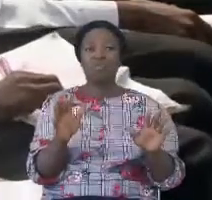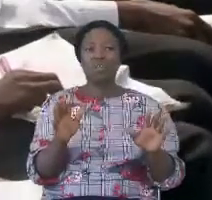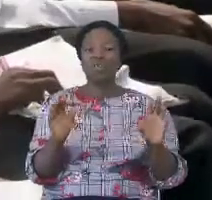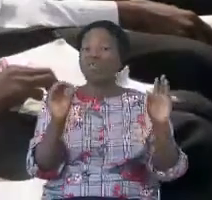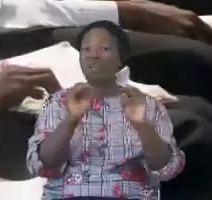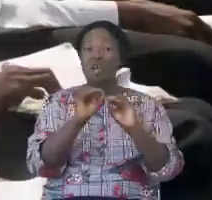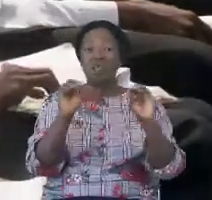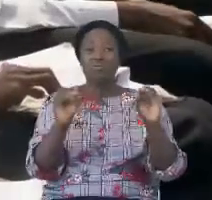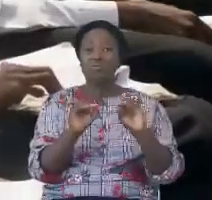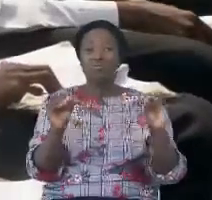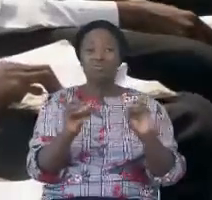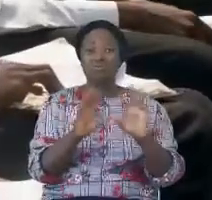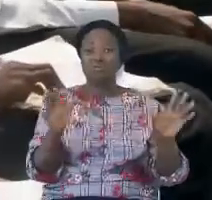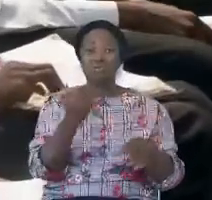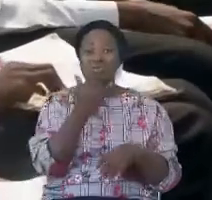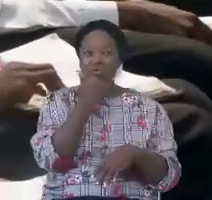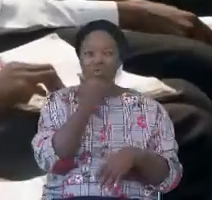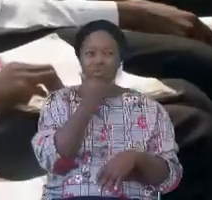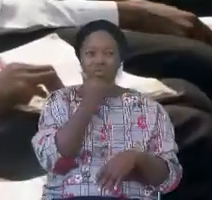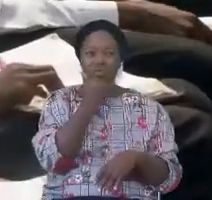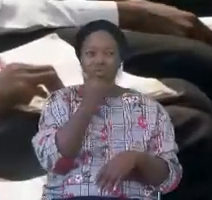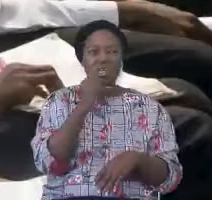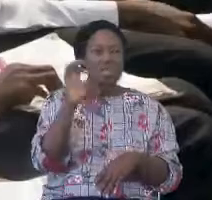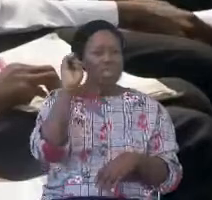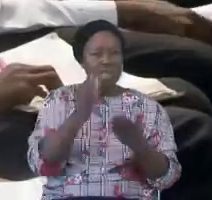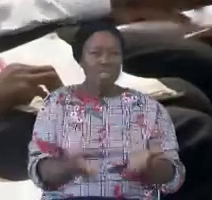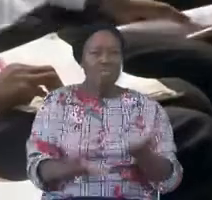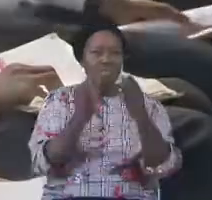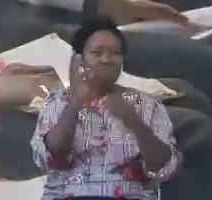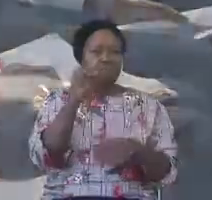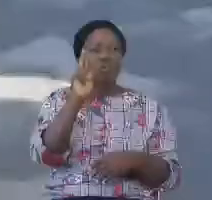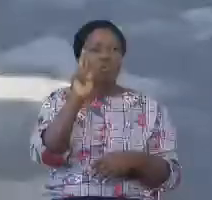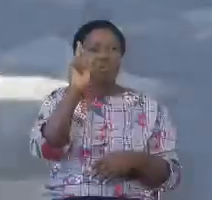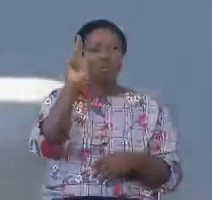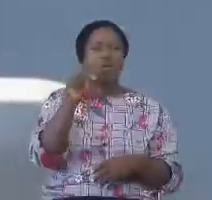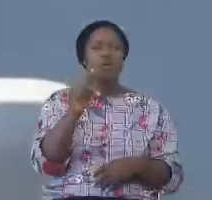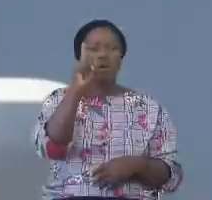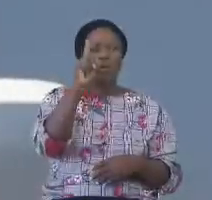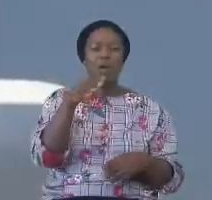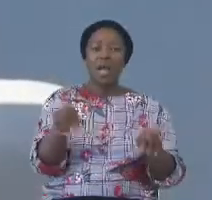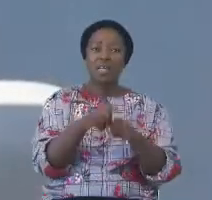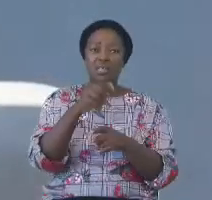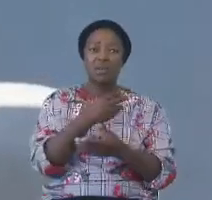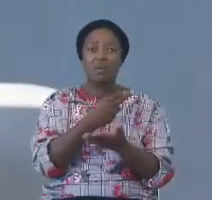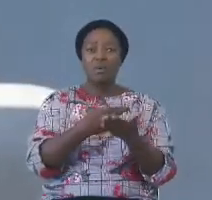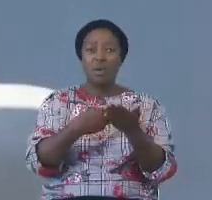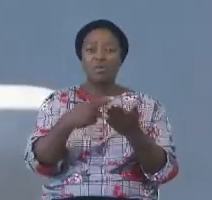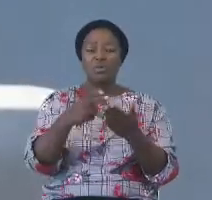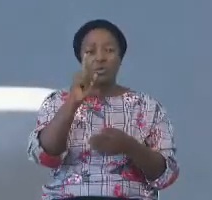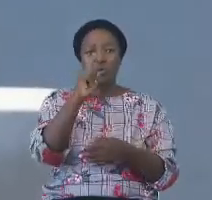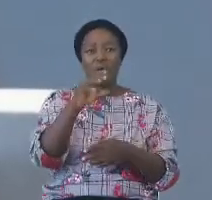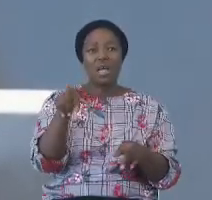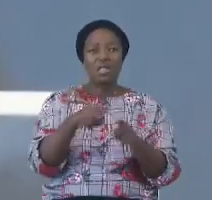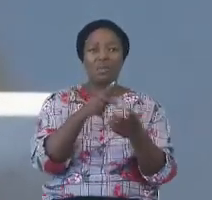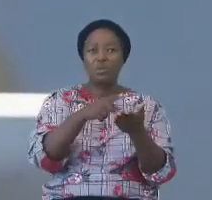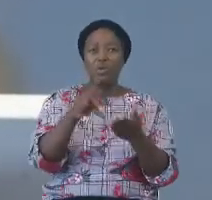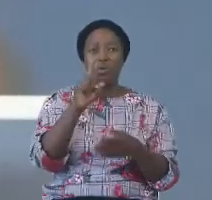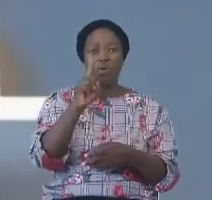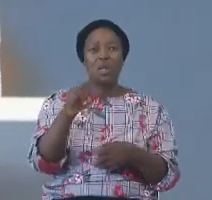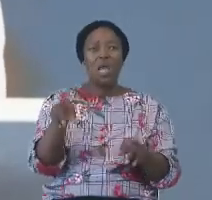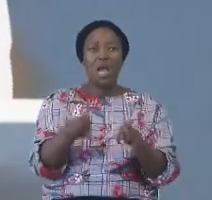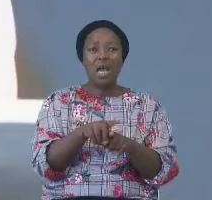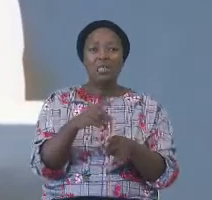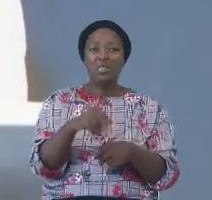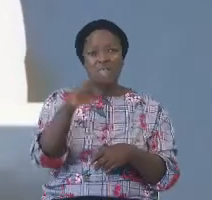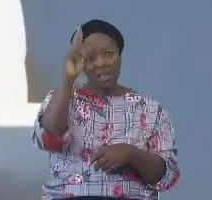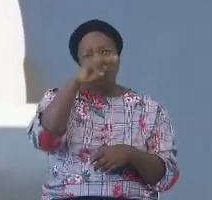done nothing amiss nothing wrong he lives anymore as the